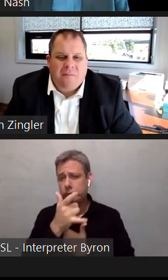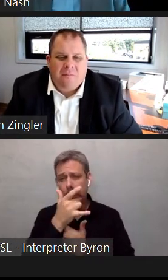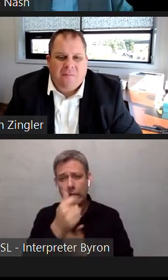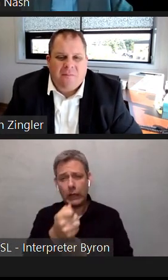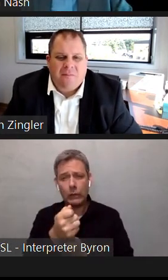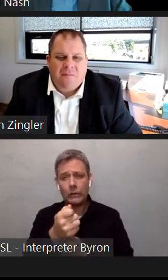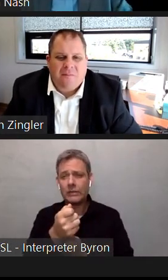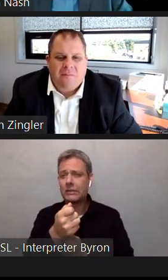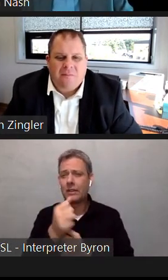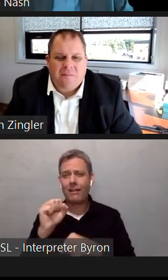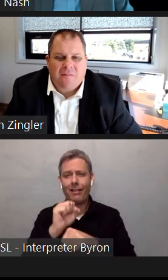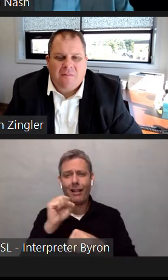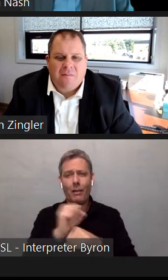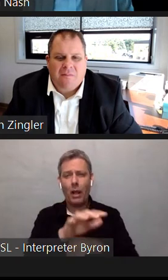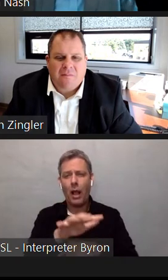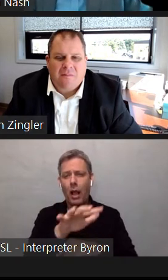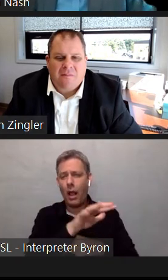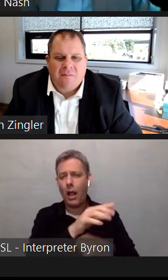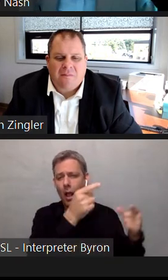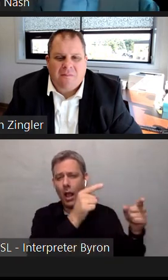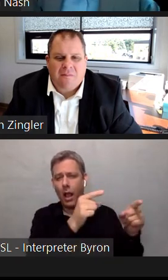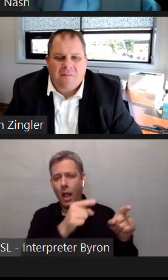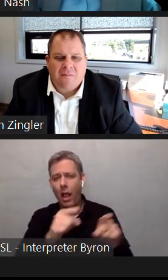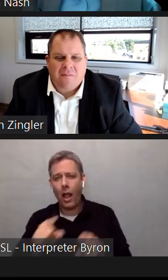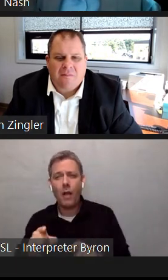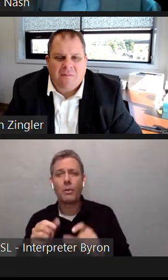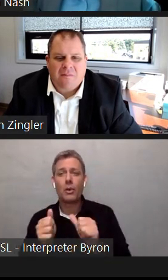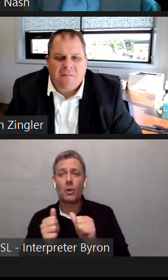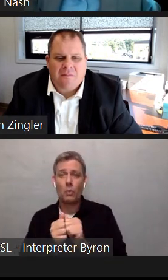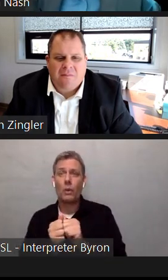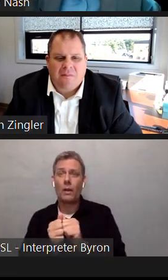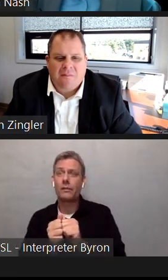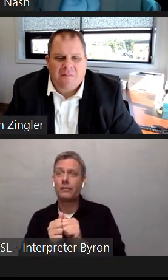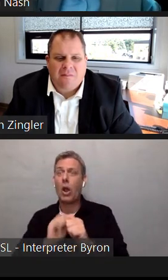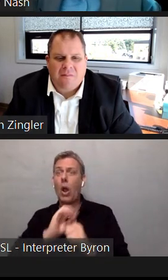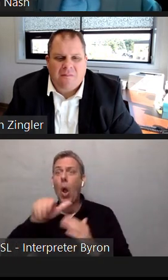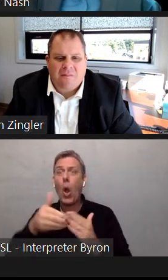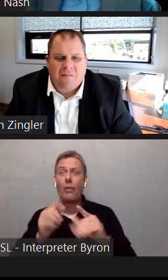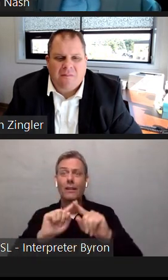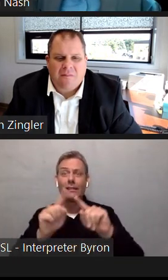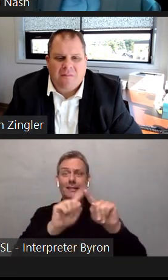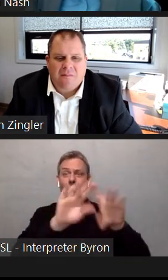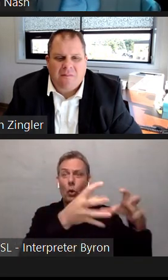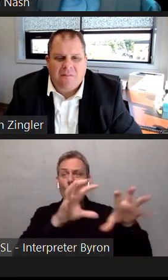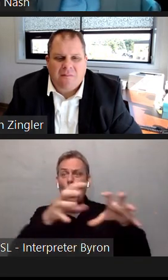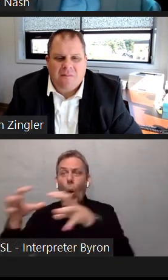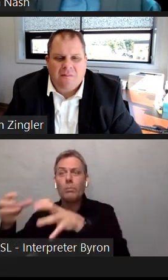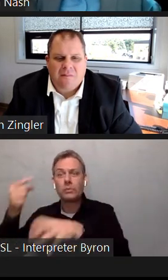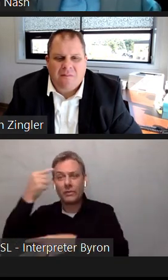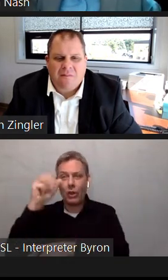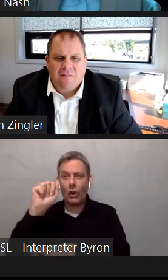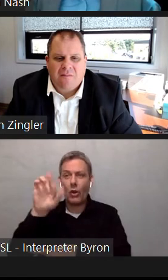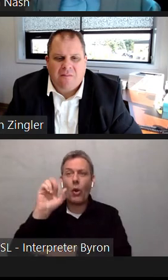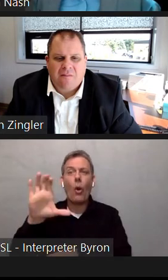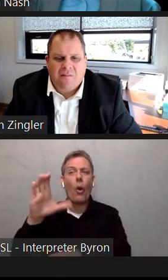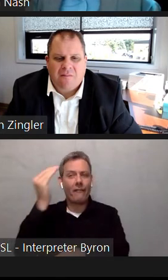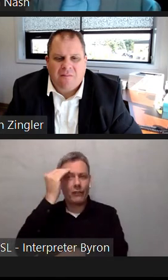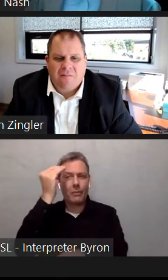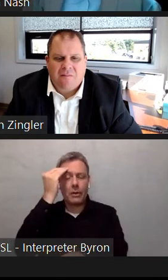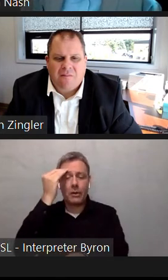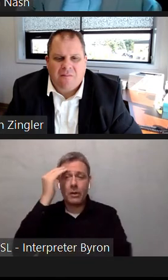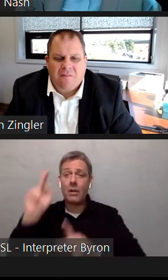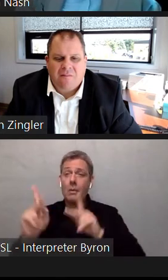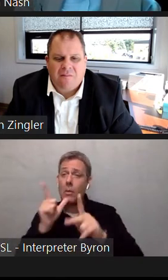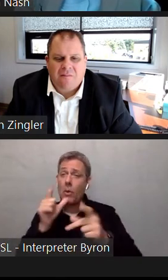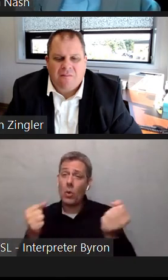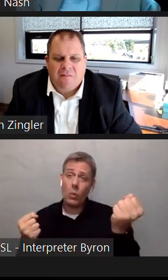labor market, I think, as all the chapters of the Arc are very familiar. And for the people that we support, are there